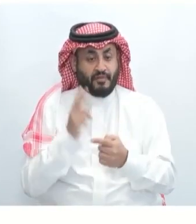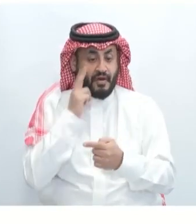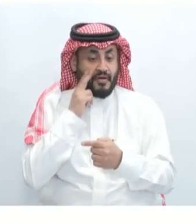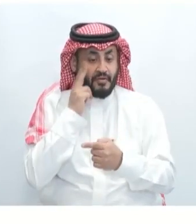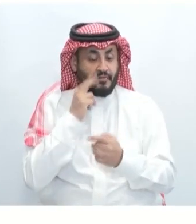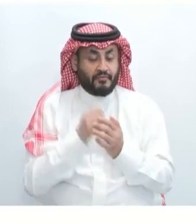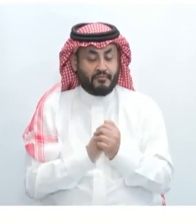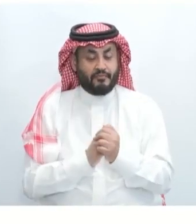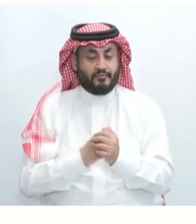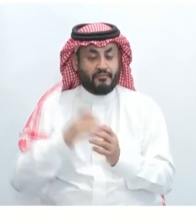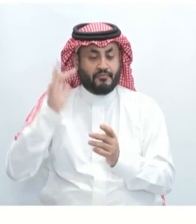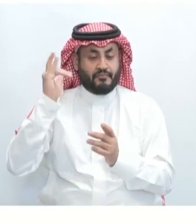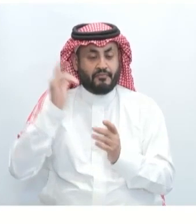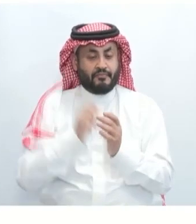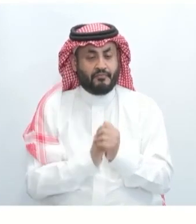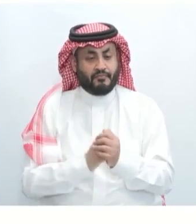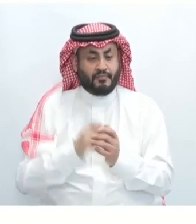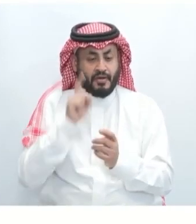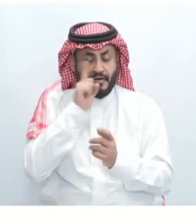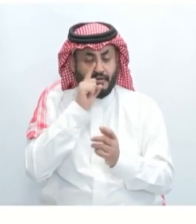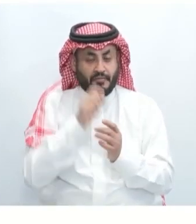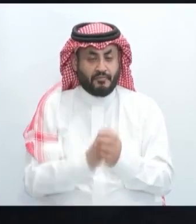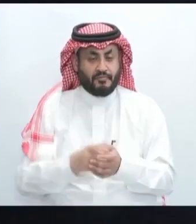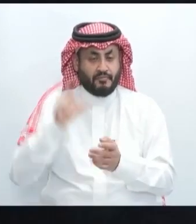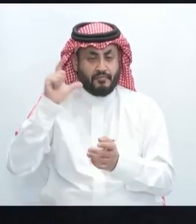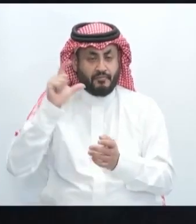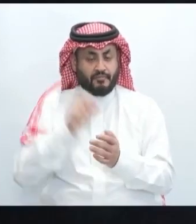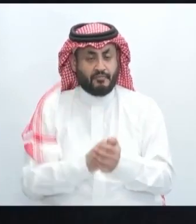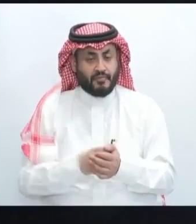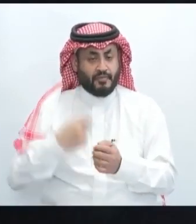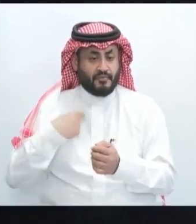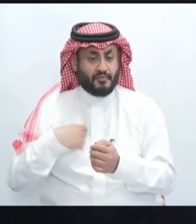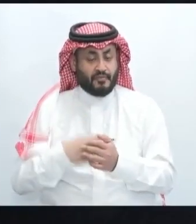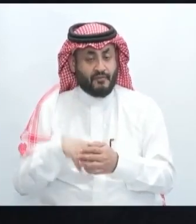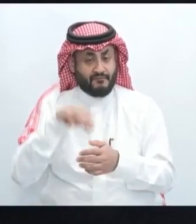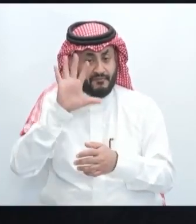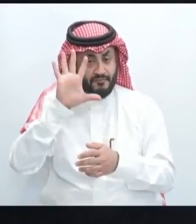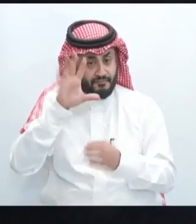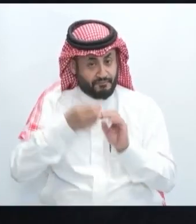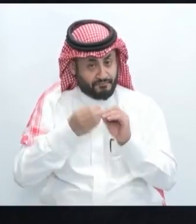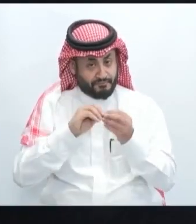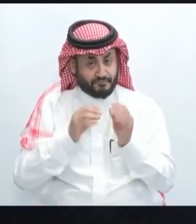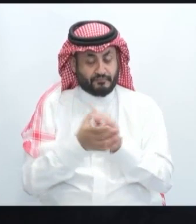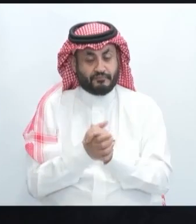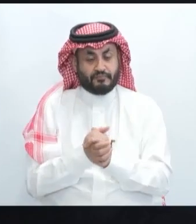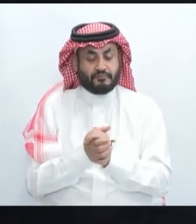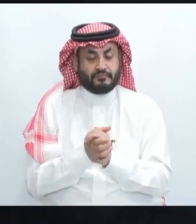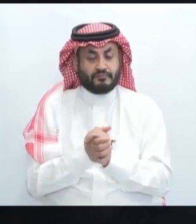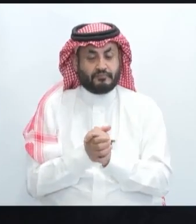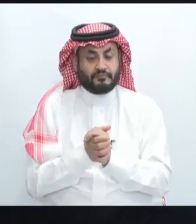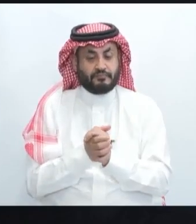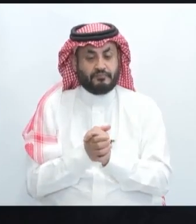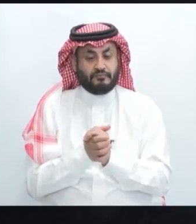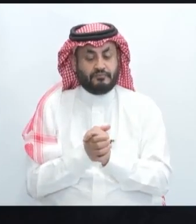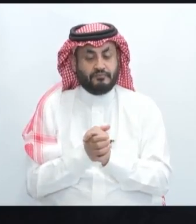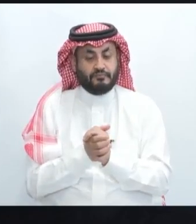yellow, blue, and white. How many colors do we have? 5 colors, okay? So